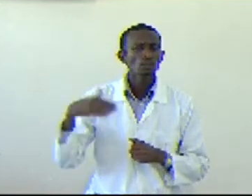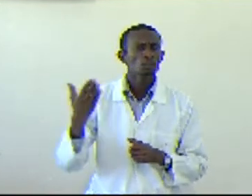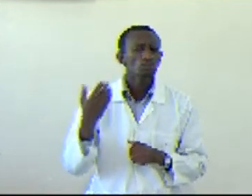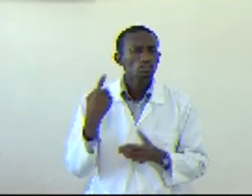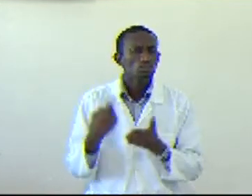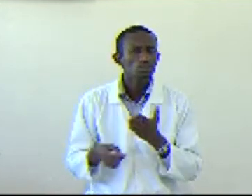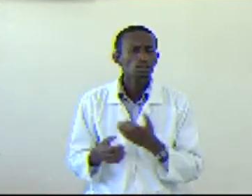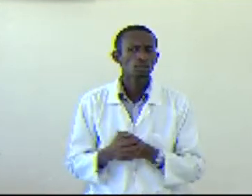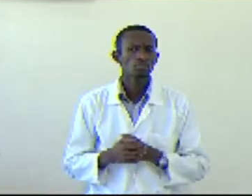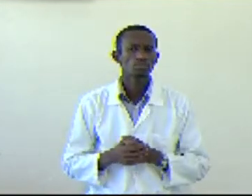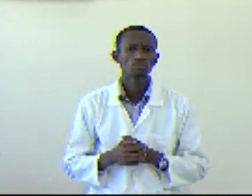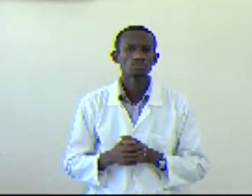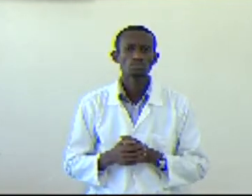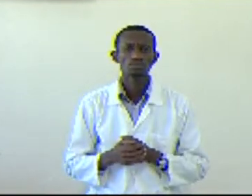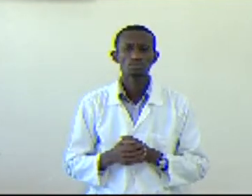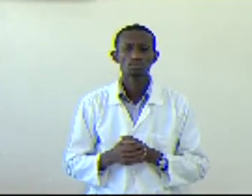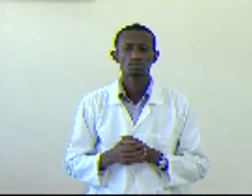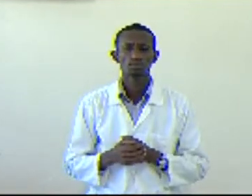is we have,